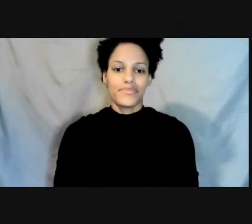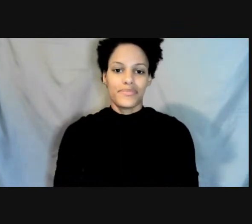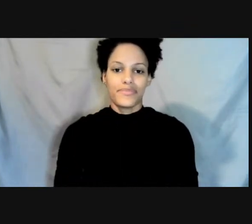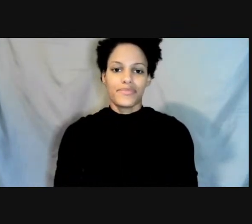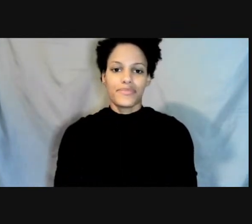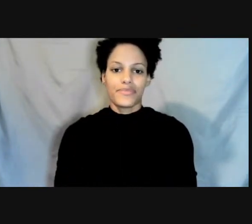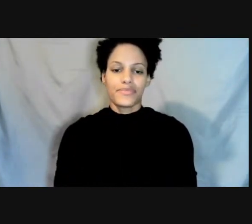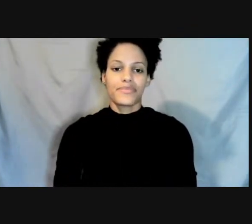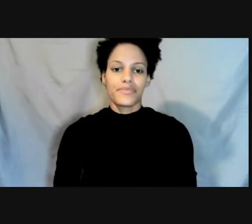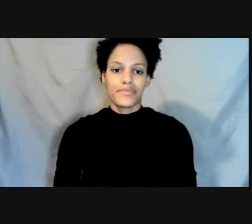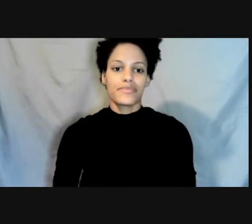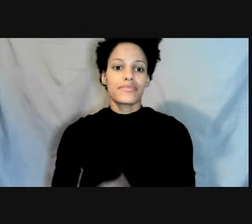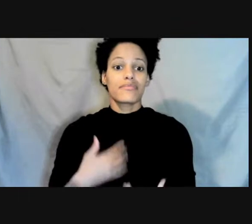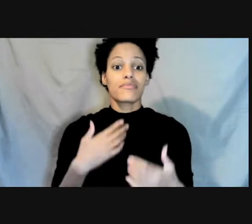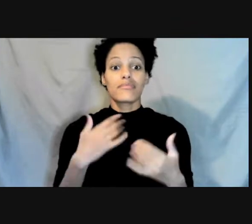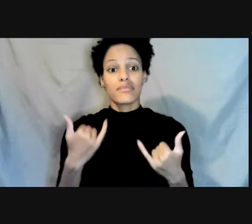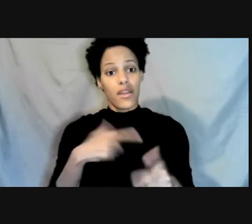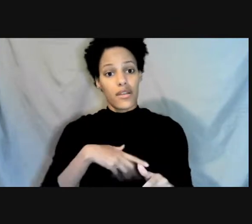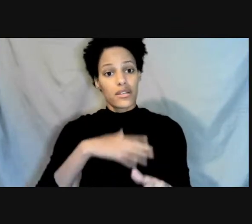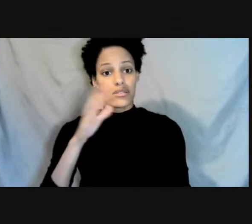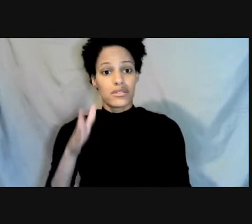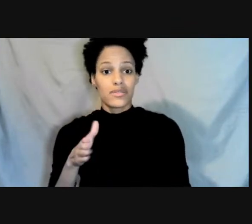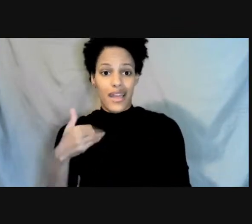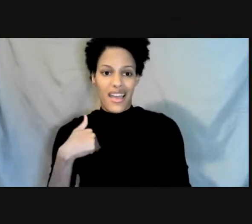Then we got, you know, this is a favorite.